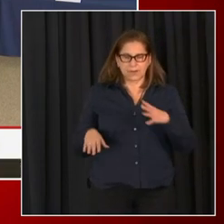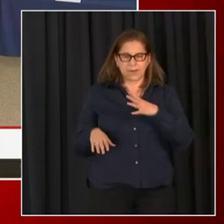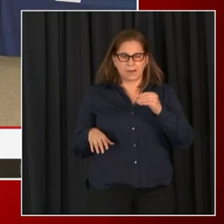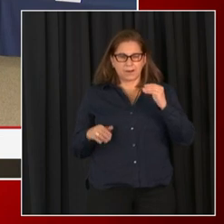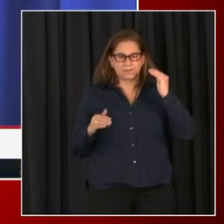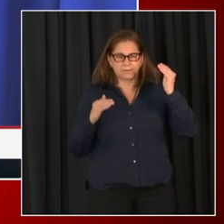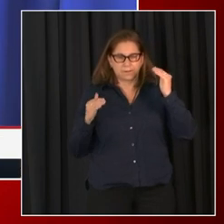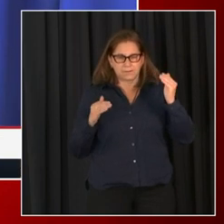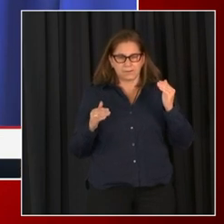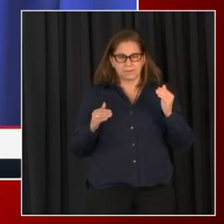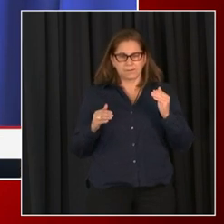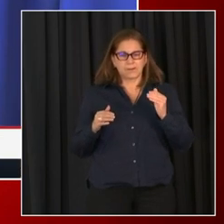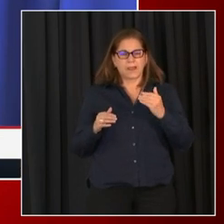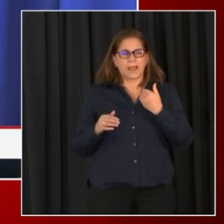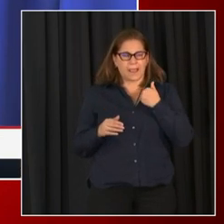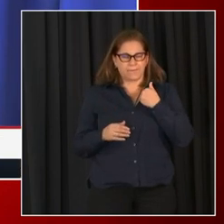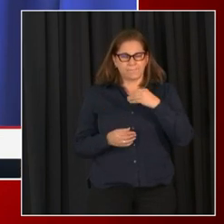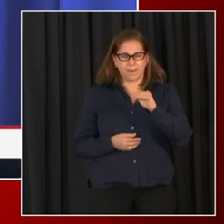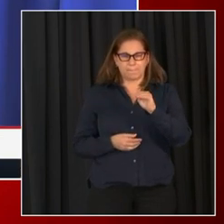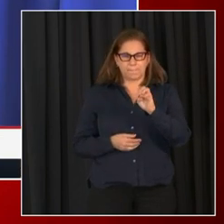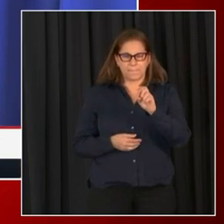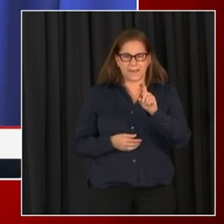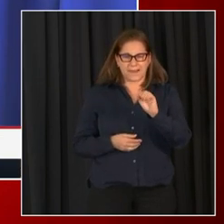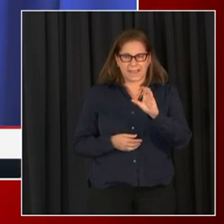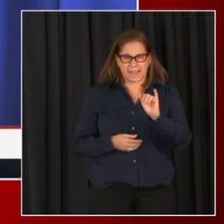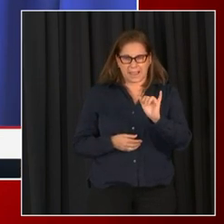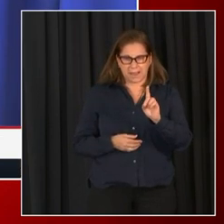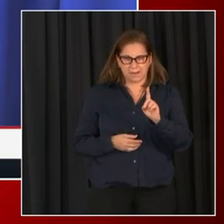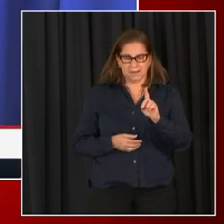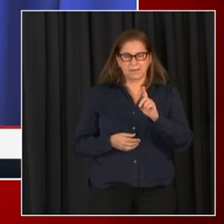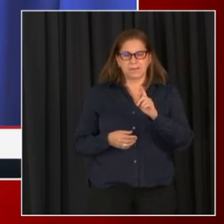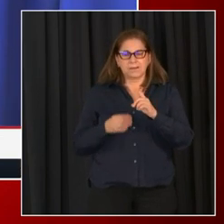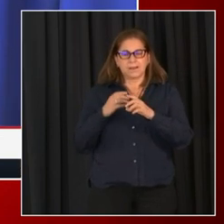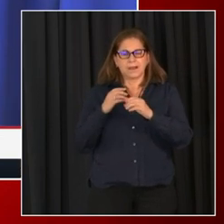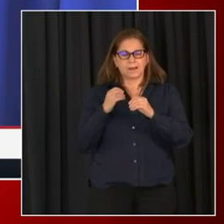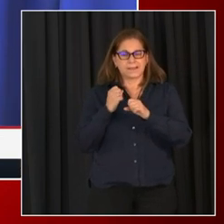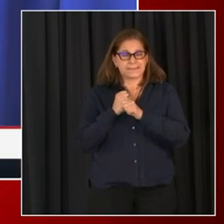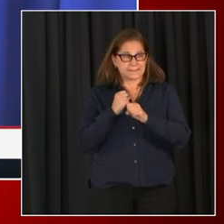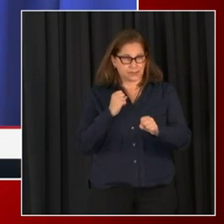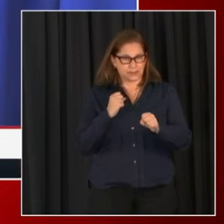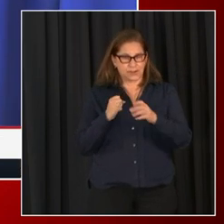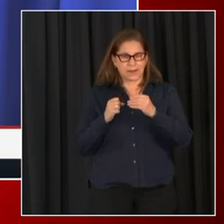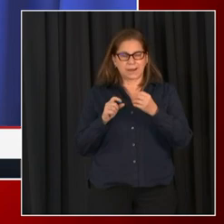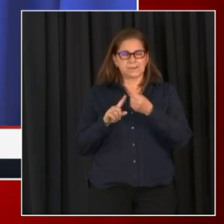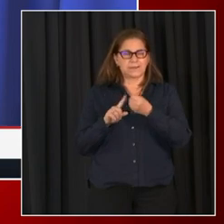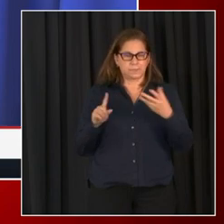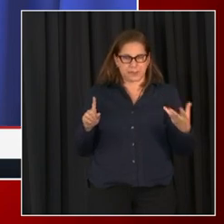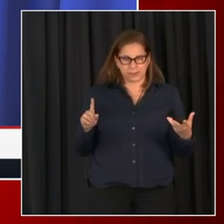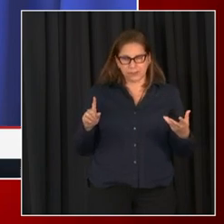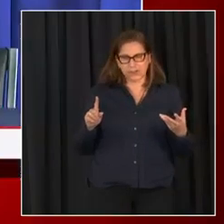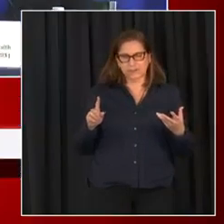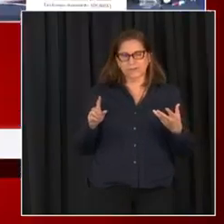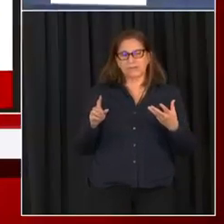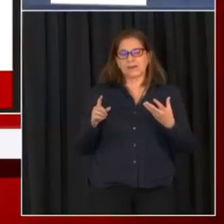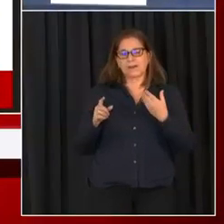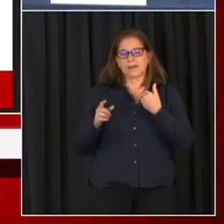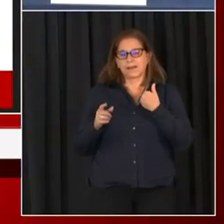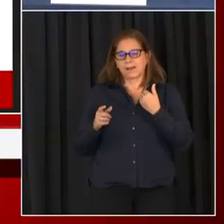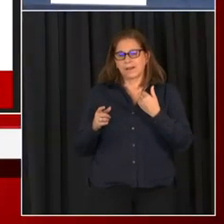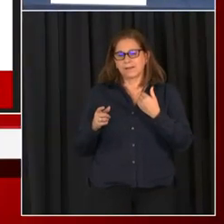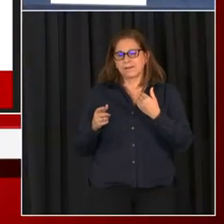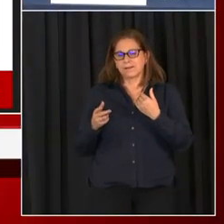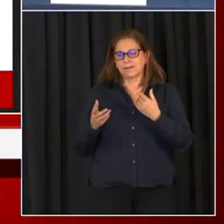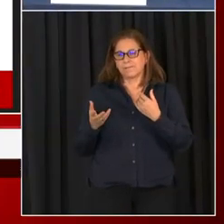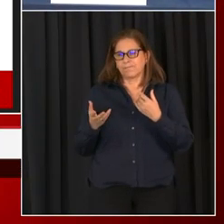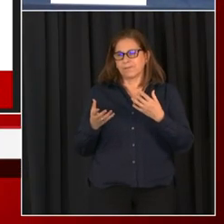thousand rely on premium reductions through premium tax credits. And one thing I forgot to mention is